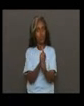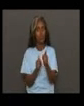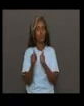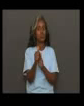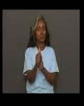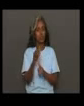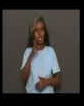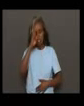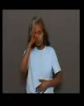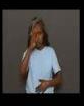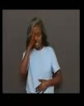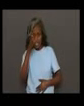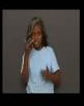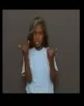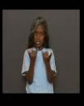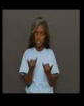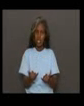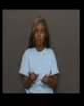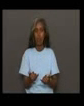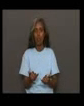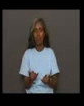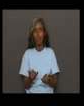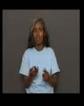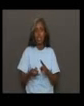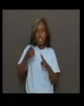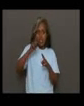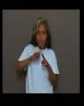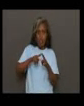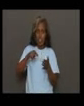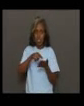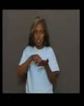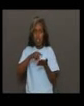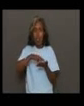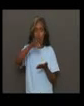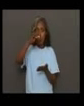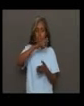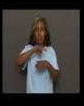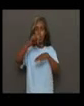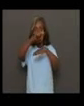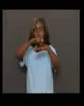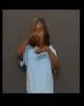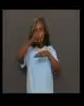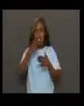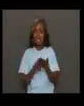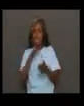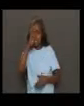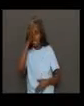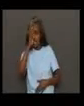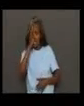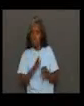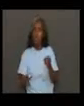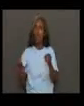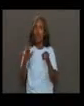to create the shape of an inverted cone on top, and this creates the